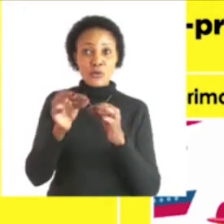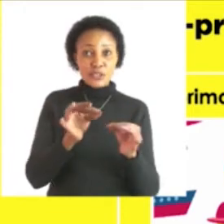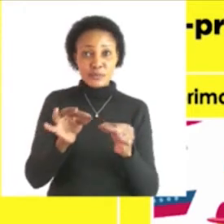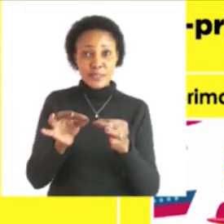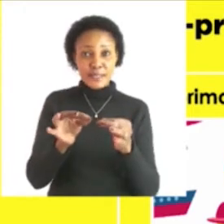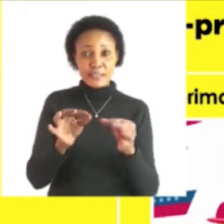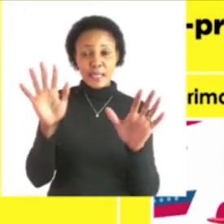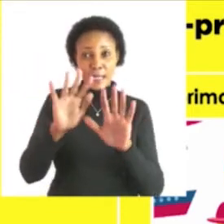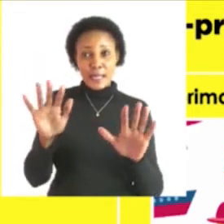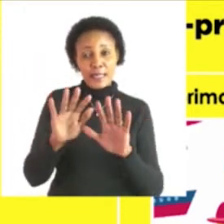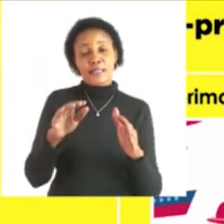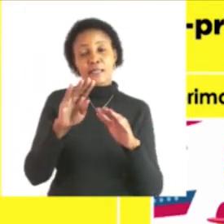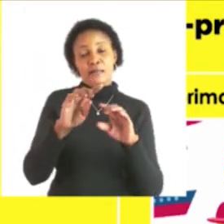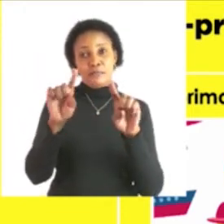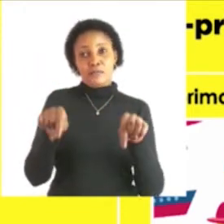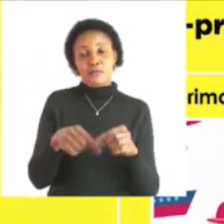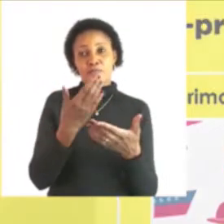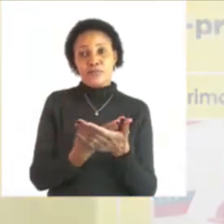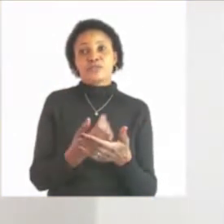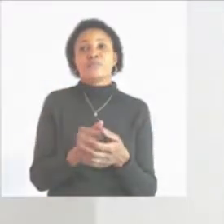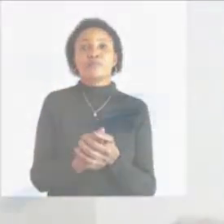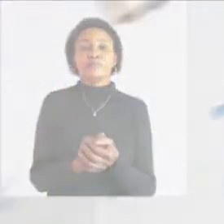subtraction, adjectives, and coloring.